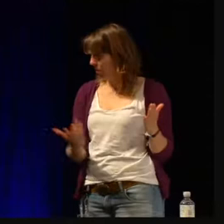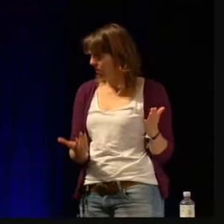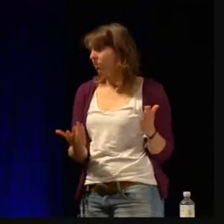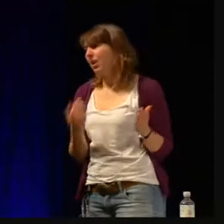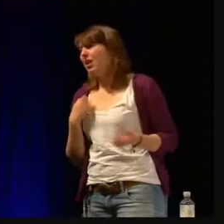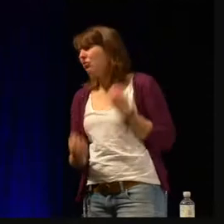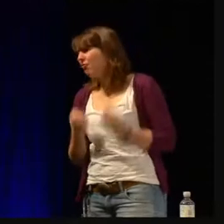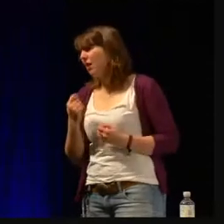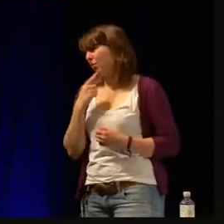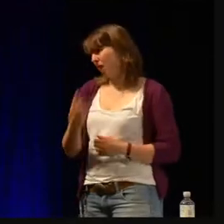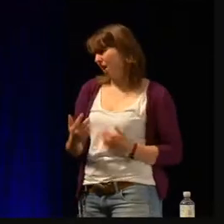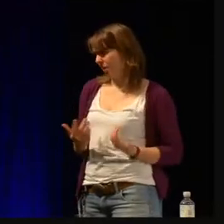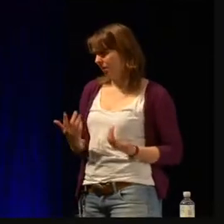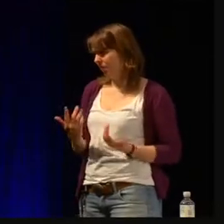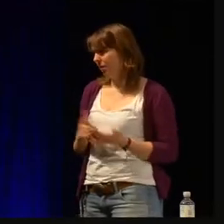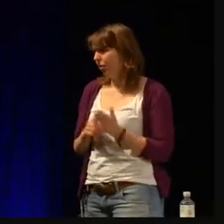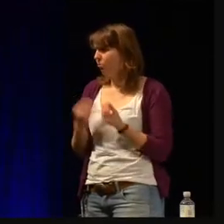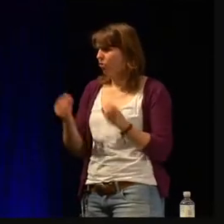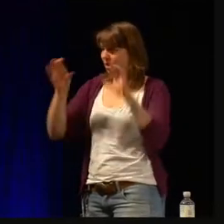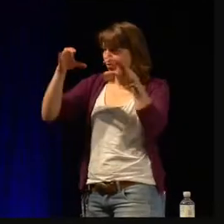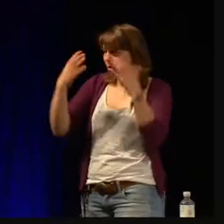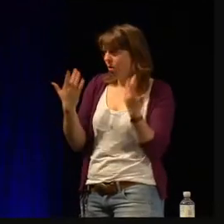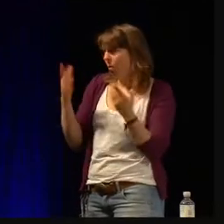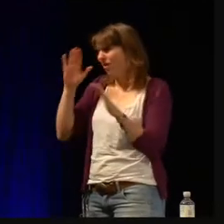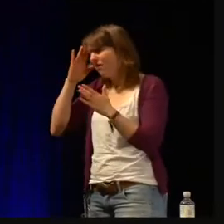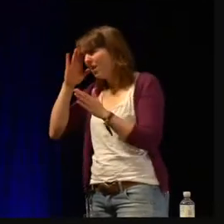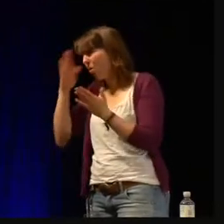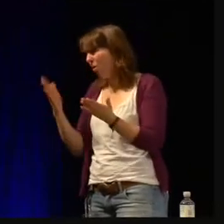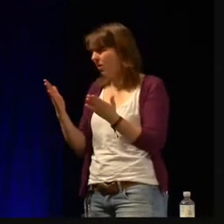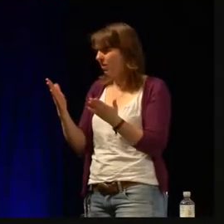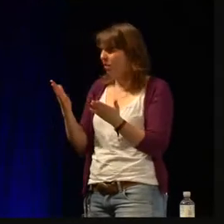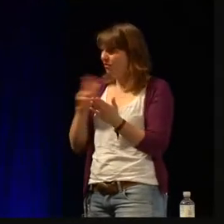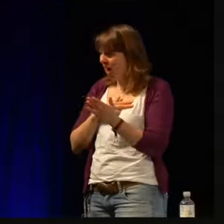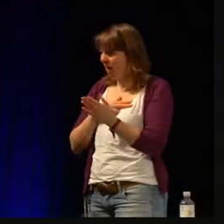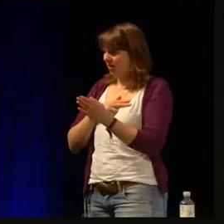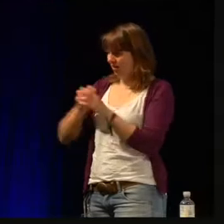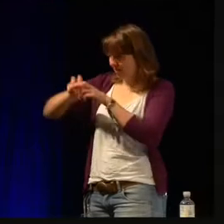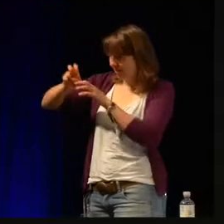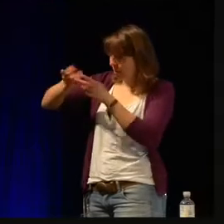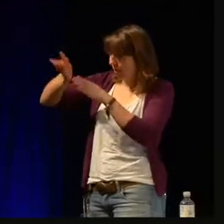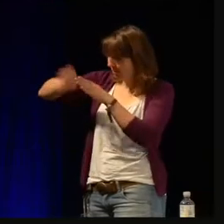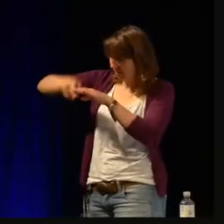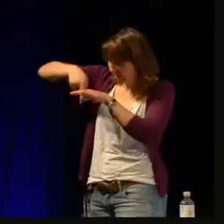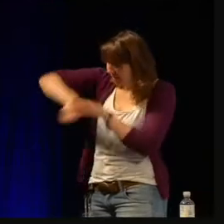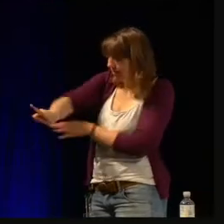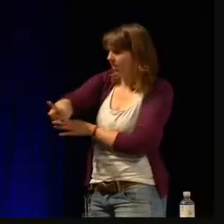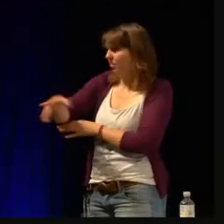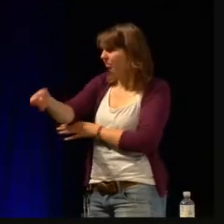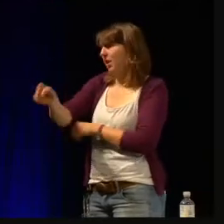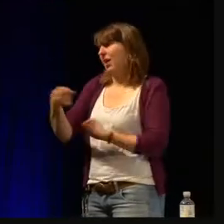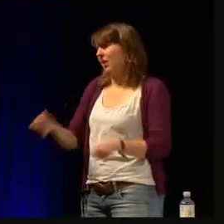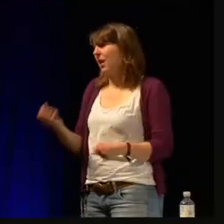human being assigned to the task doesn't even know about it. And so, of course, Google and Facebook, the big players,